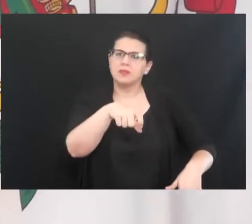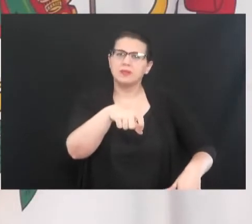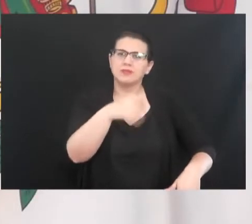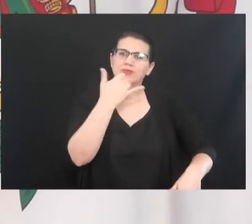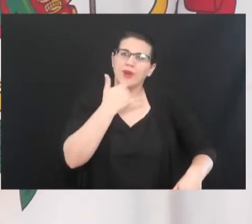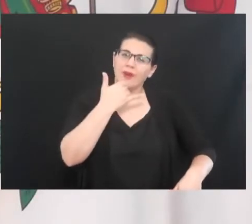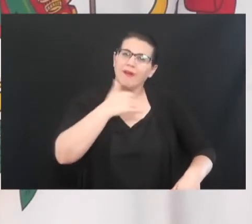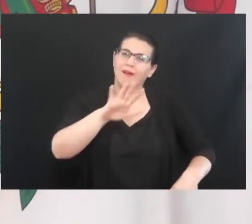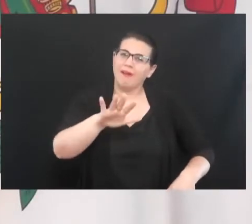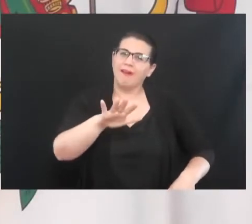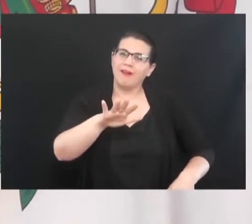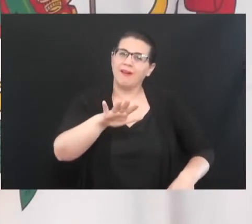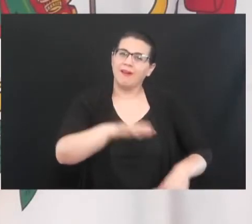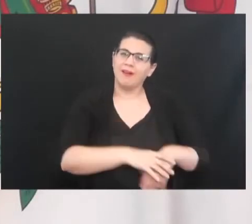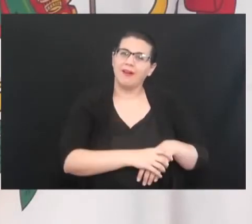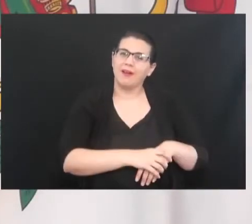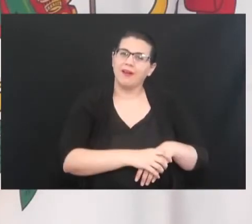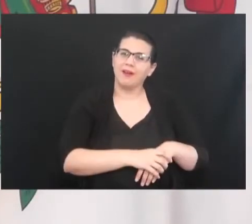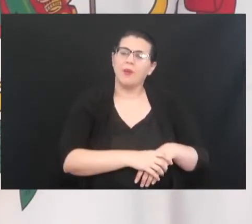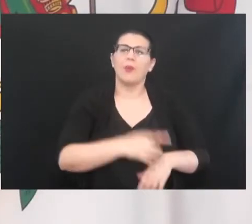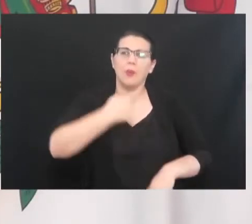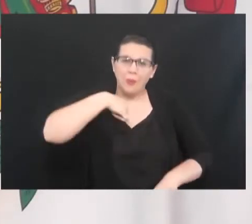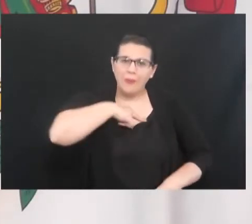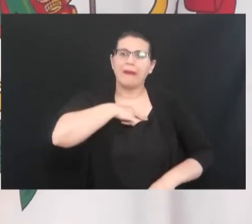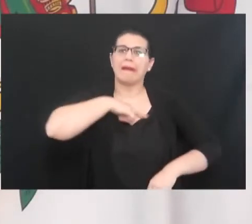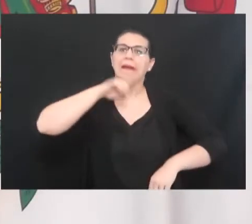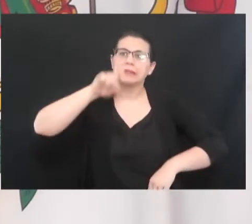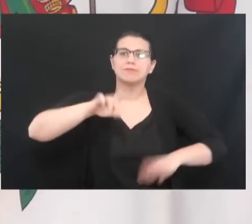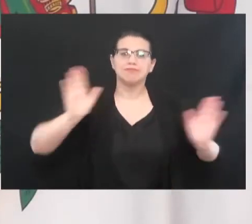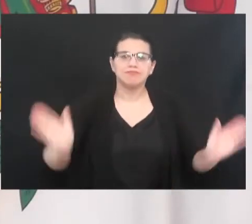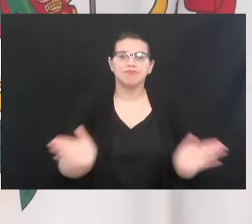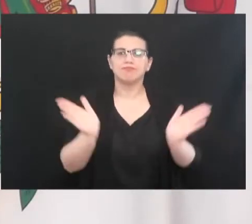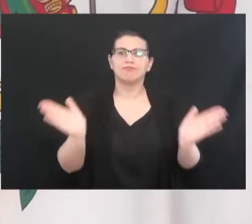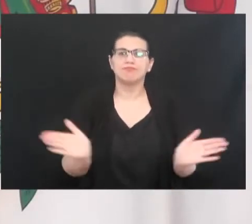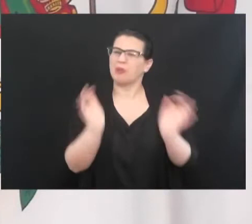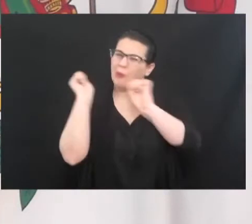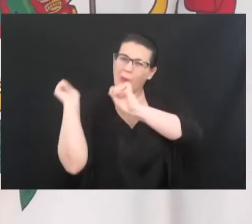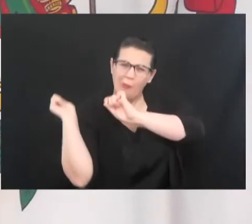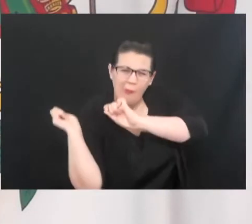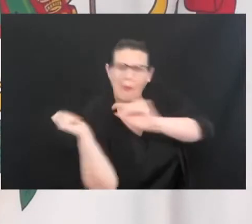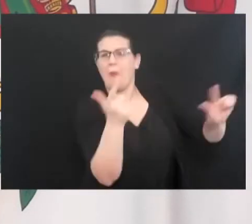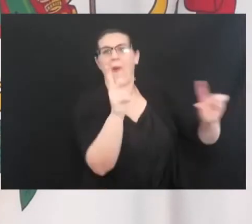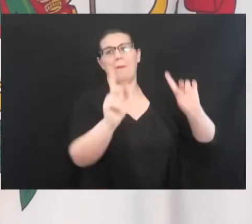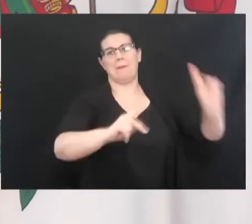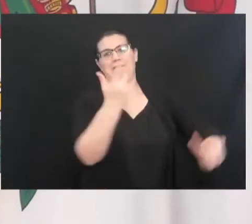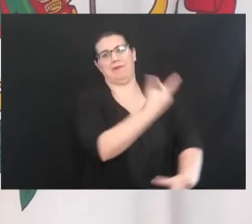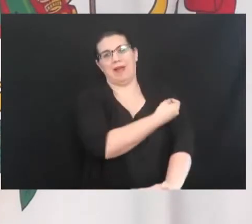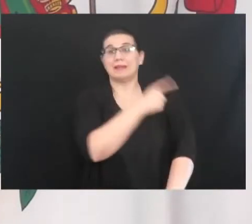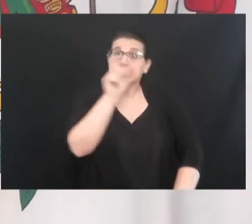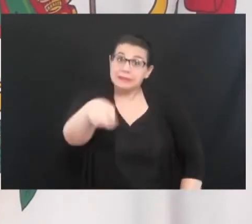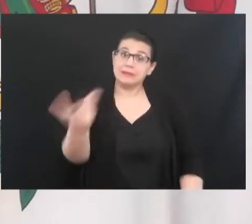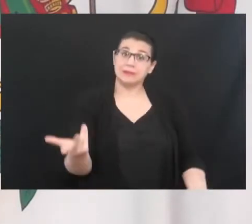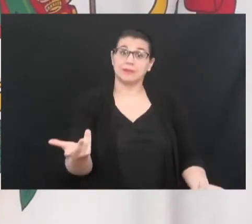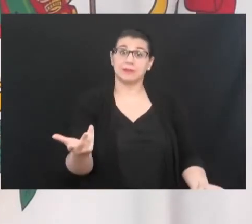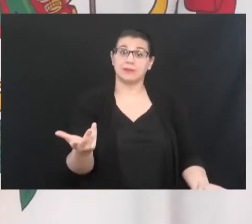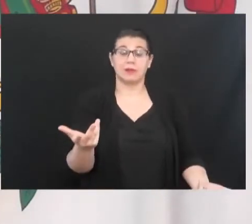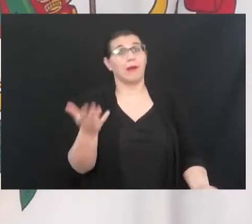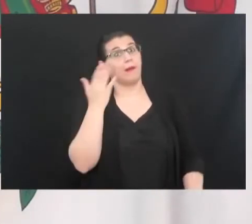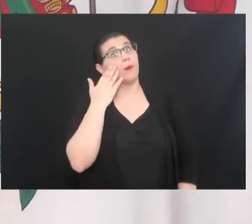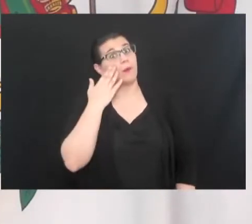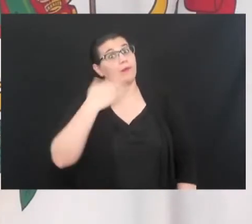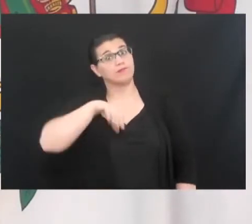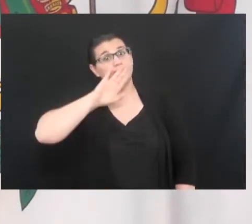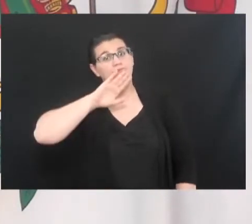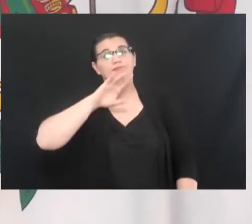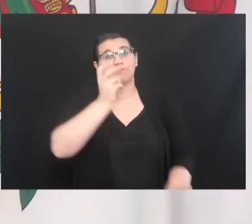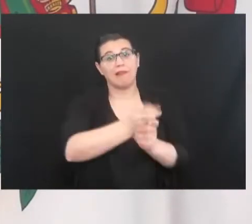right. We need to absolutely continue to get every single person vaccinated we can. It's tough,